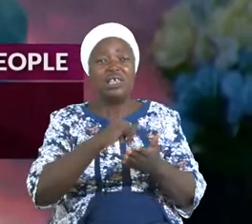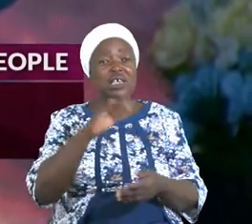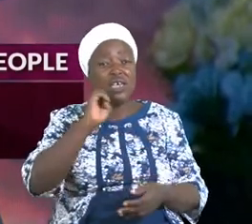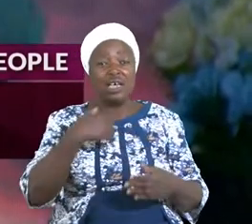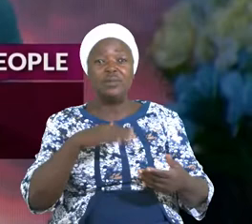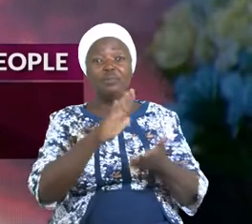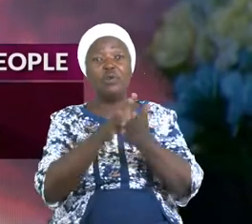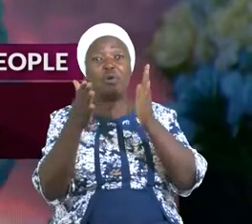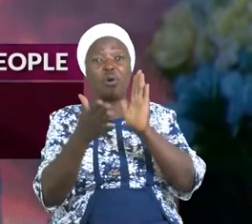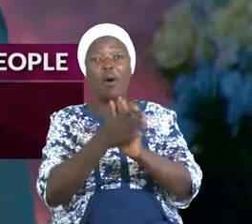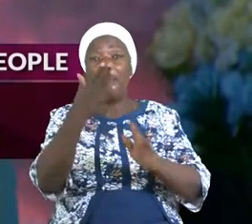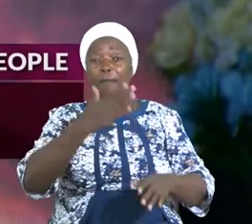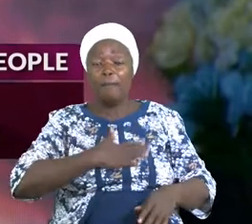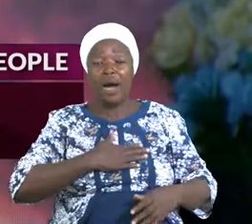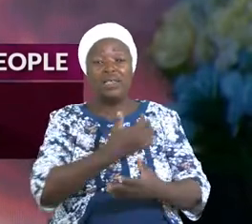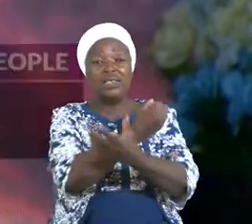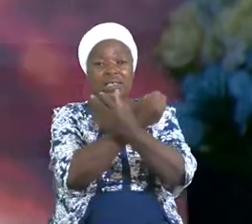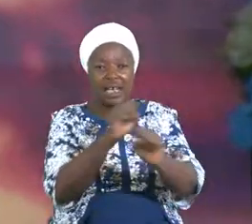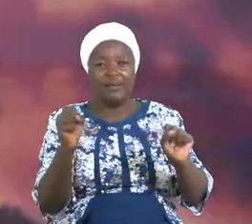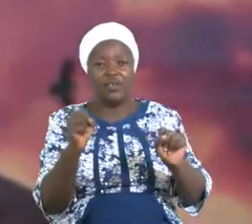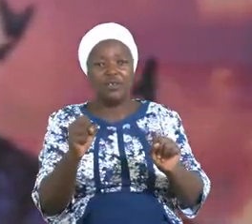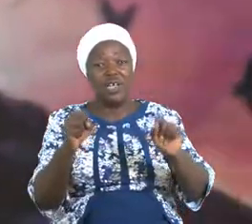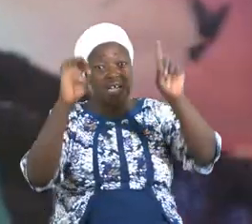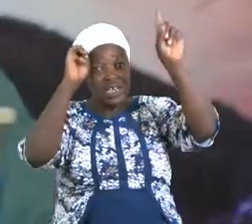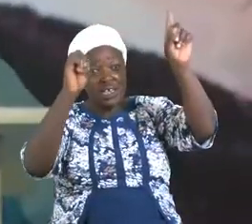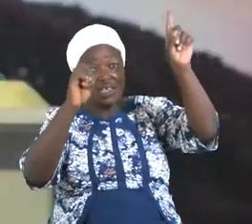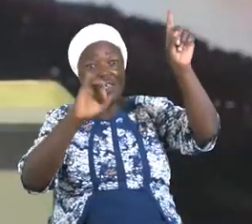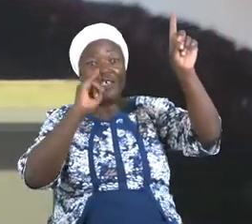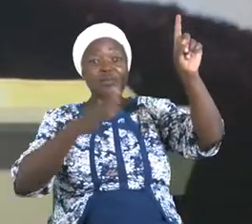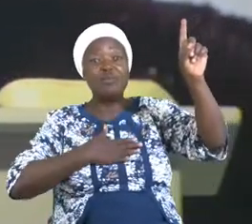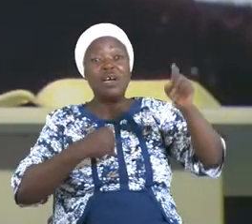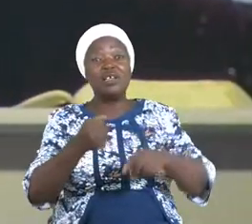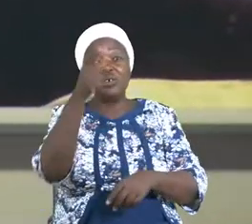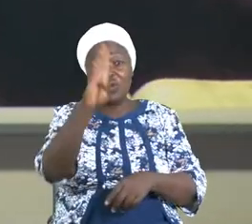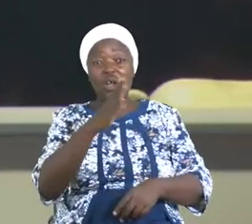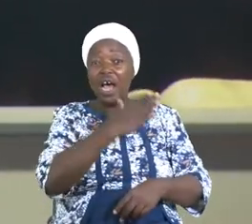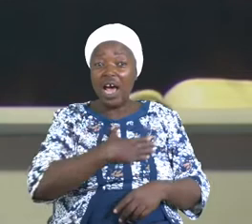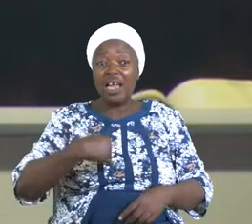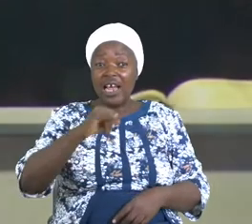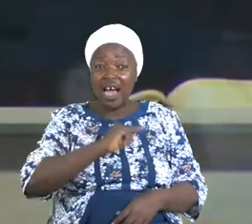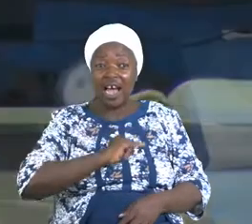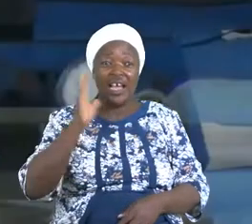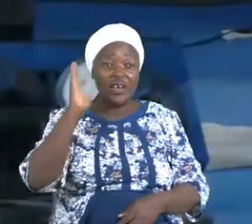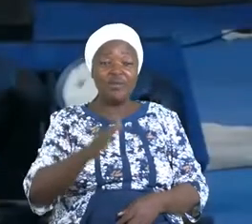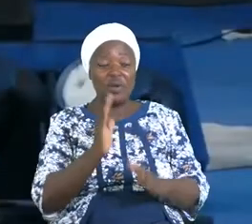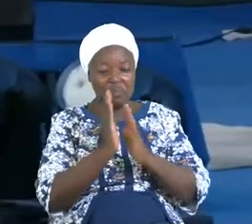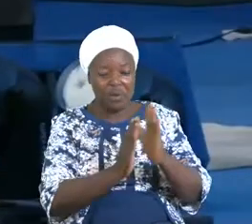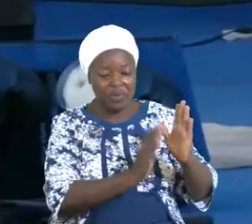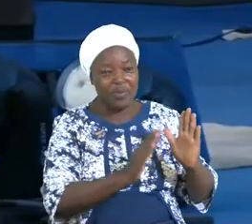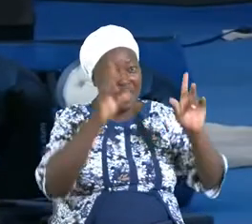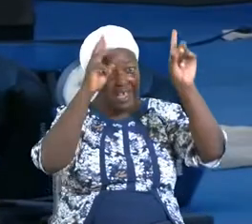my salvation. He is my God, and I will prepare him